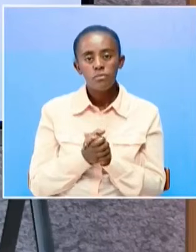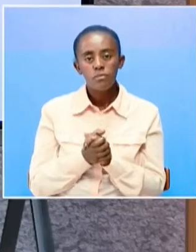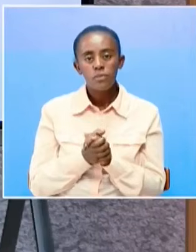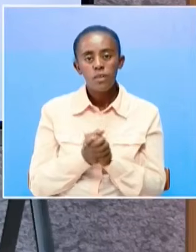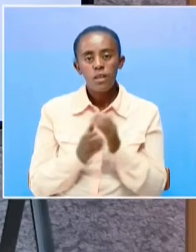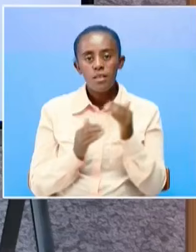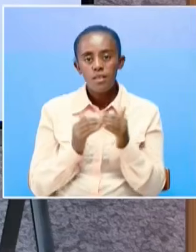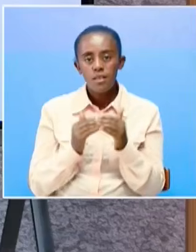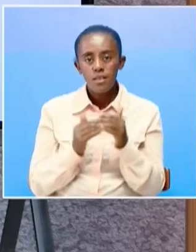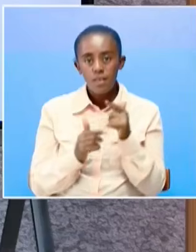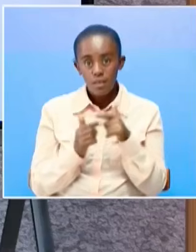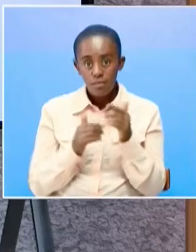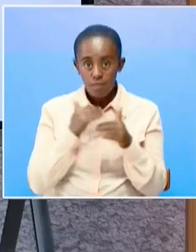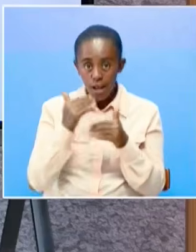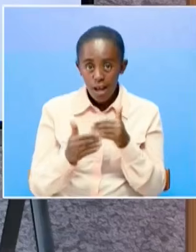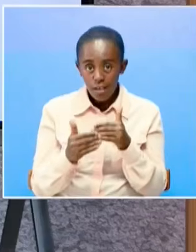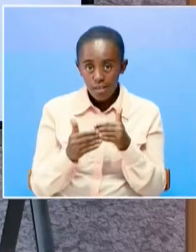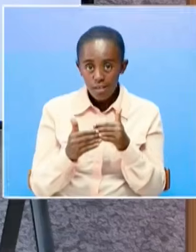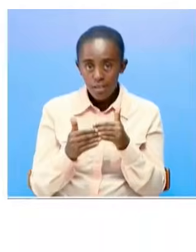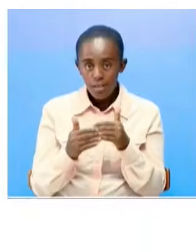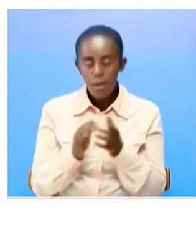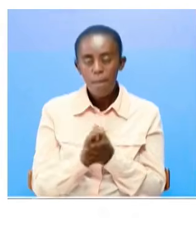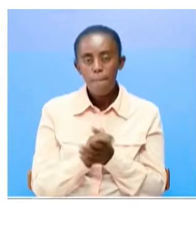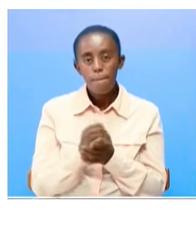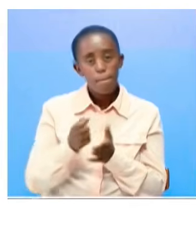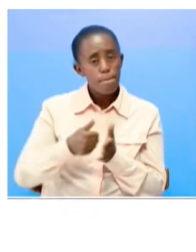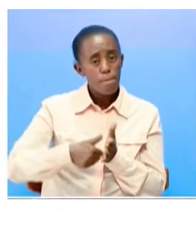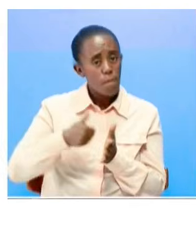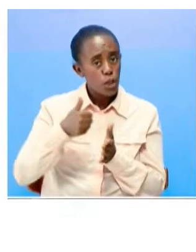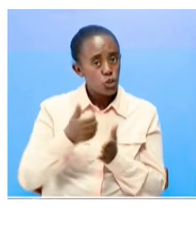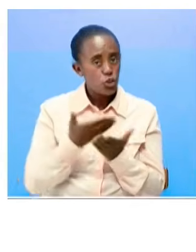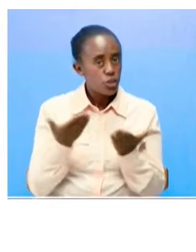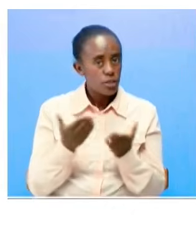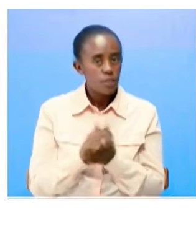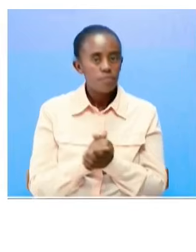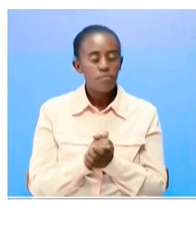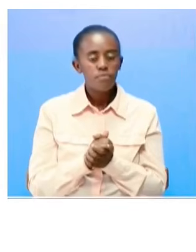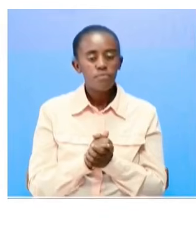The next point here, major